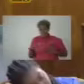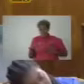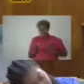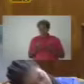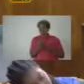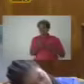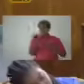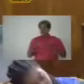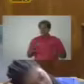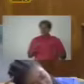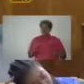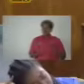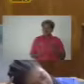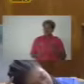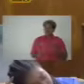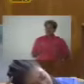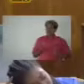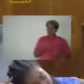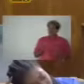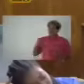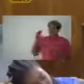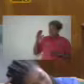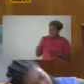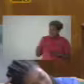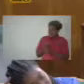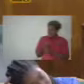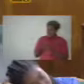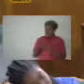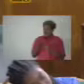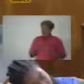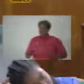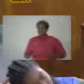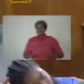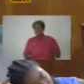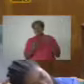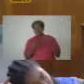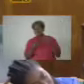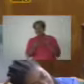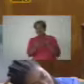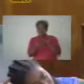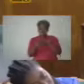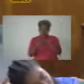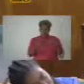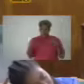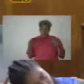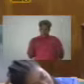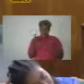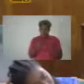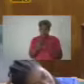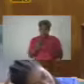survival ability, live in less safe communities, limited access to quality health care,